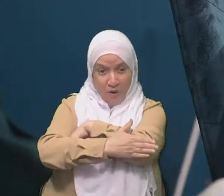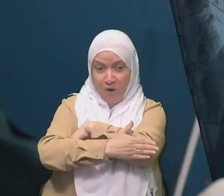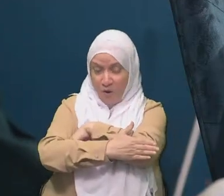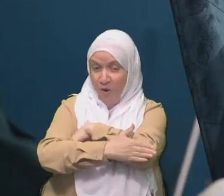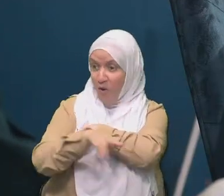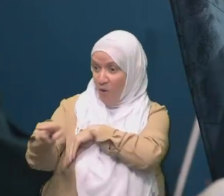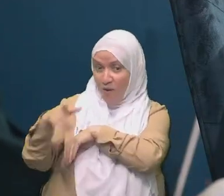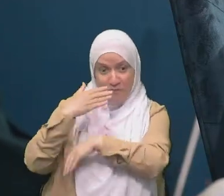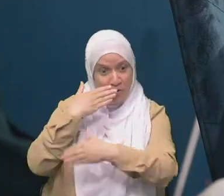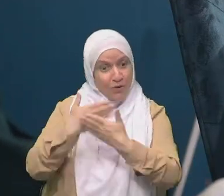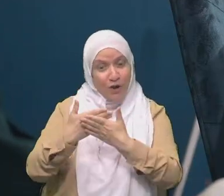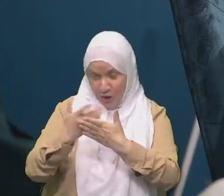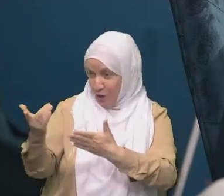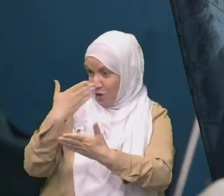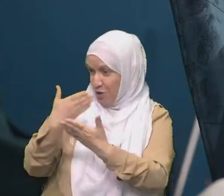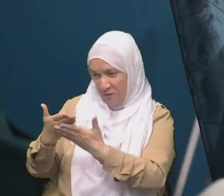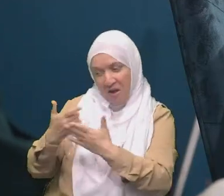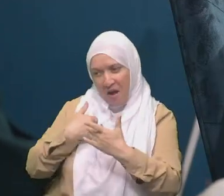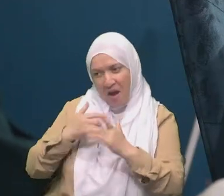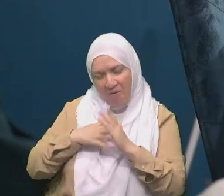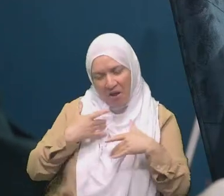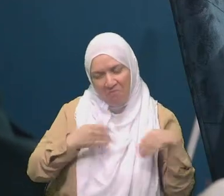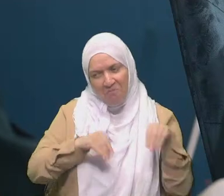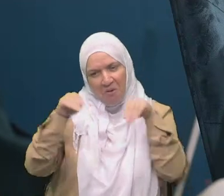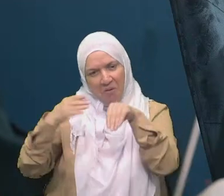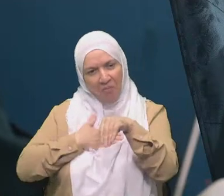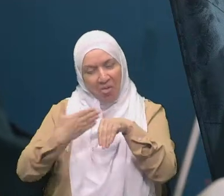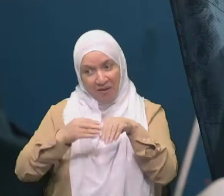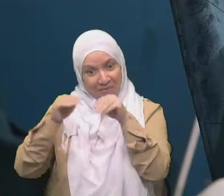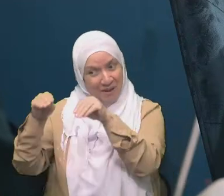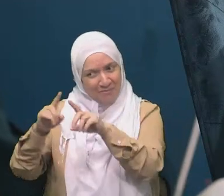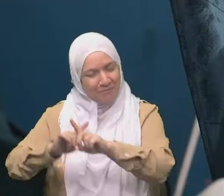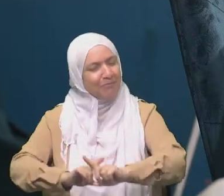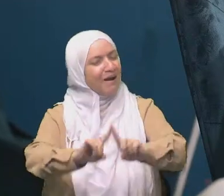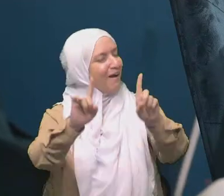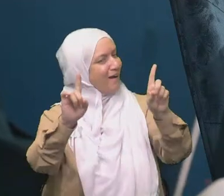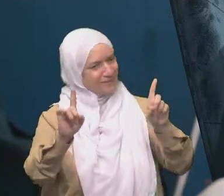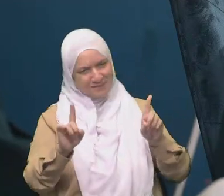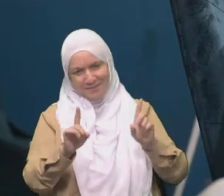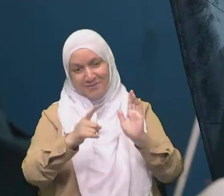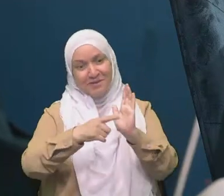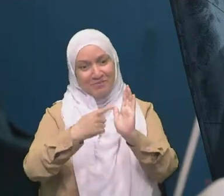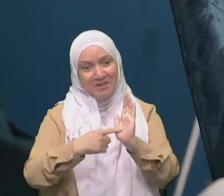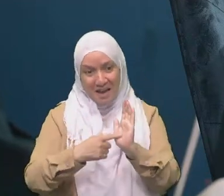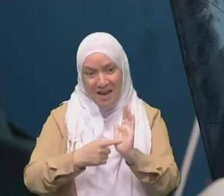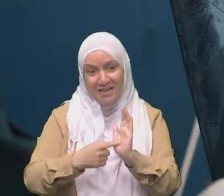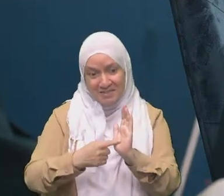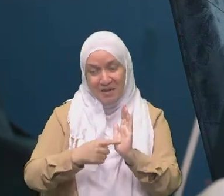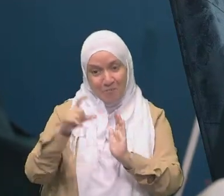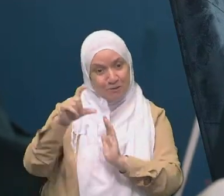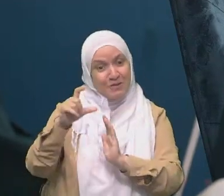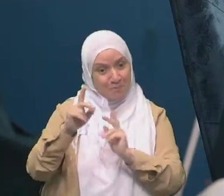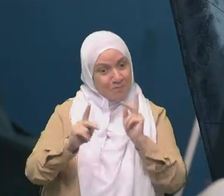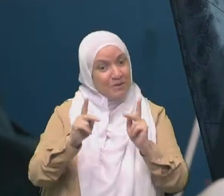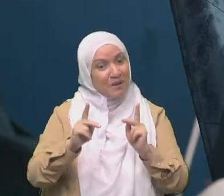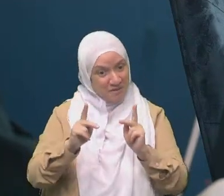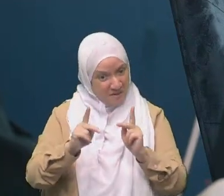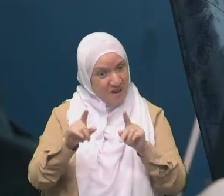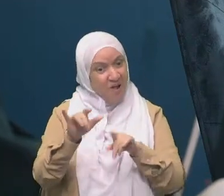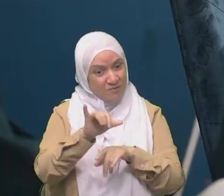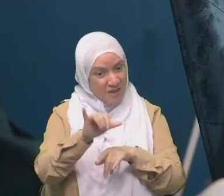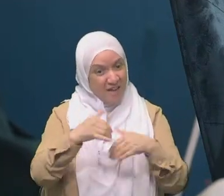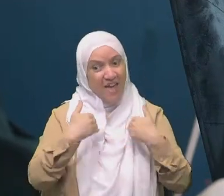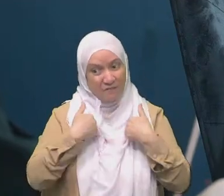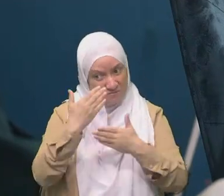exact same problems, not even worse, and sometimes, subhanAllah, that they have everywhere in the world. And in addition to that, the delusion